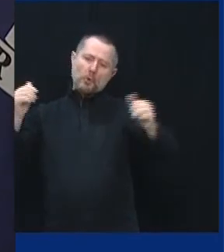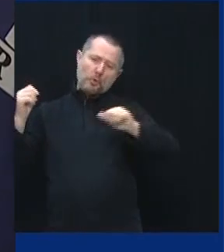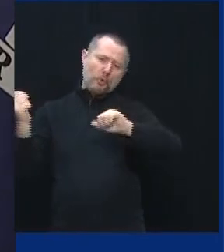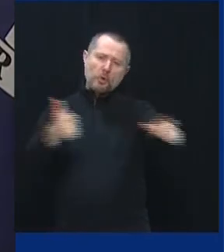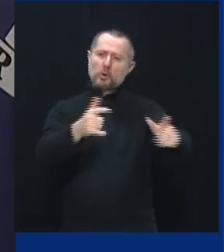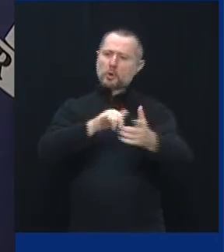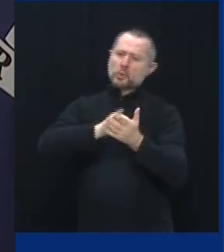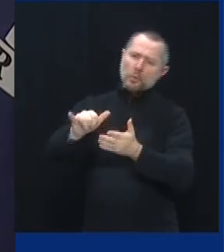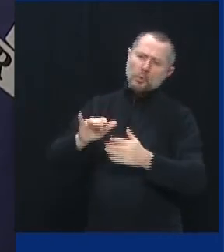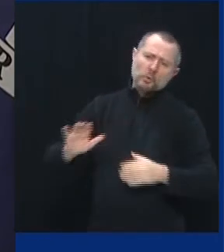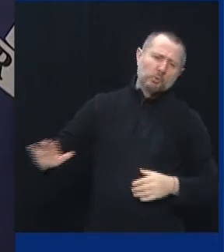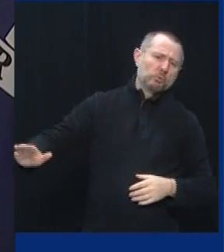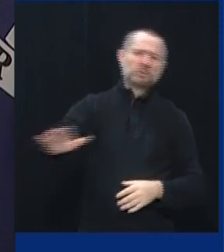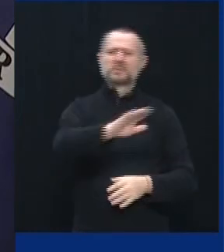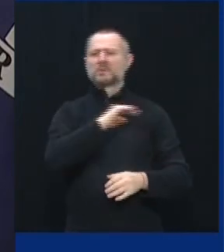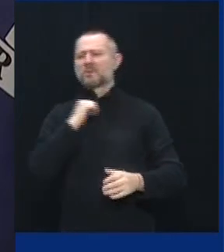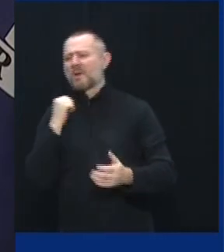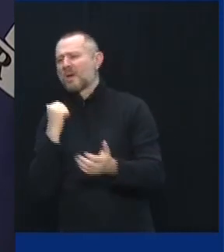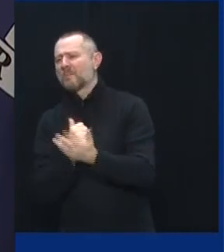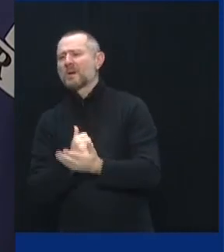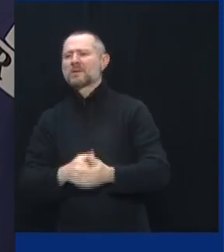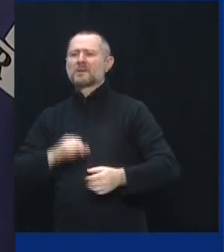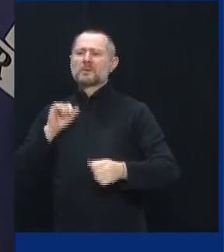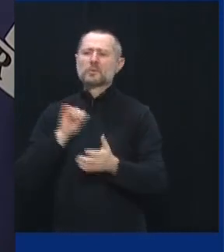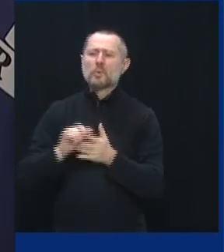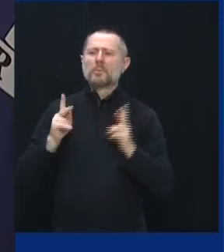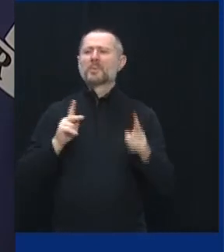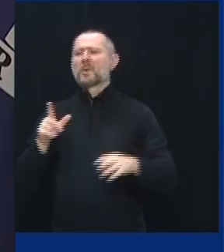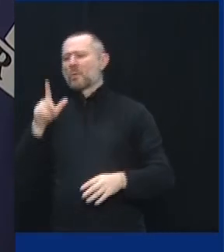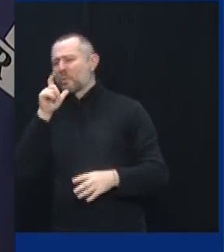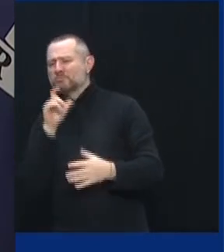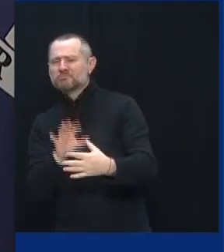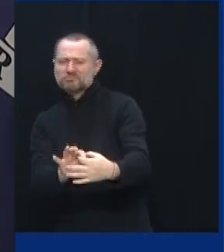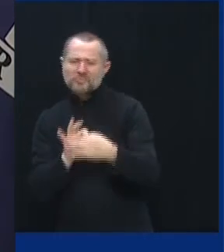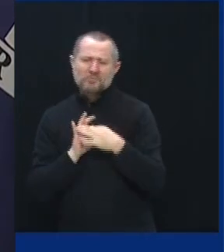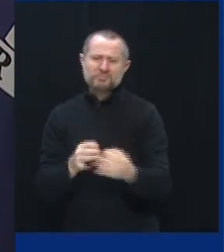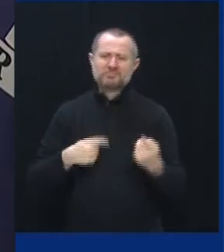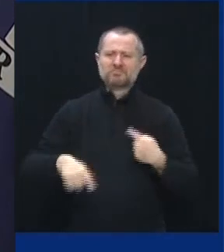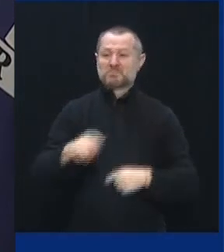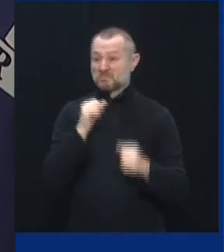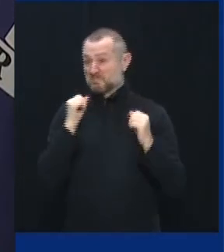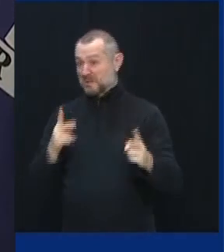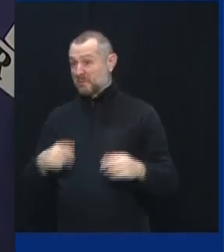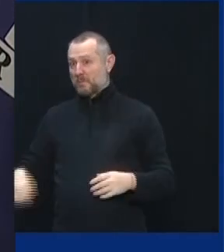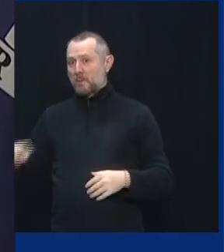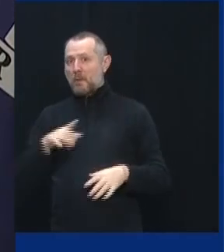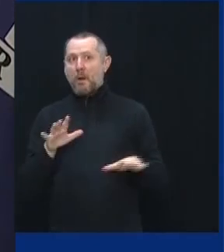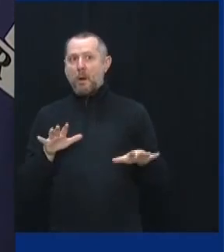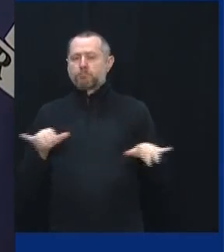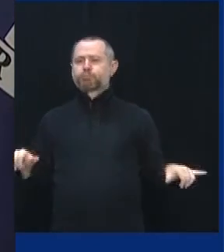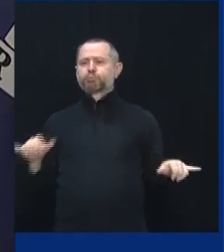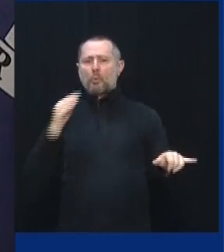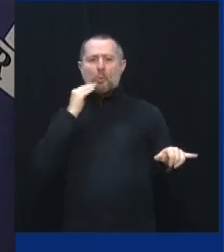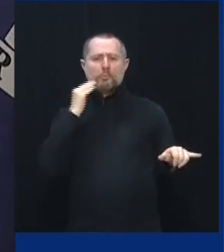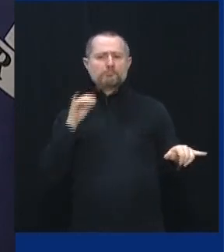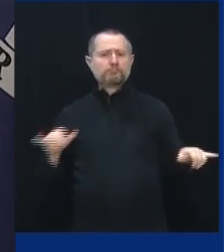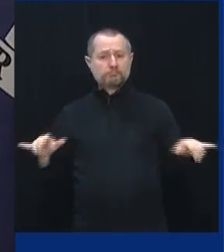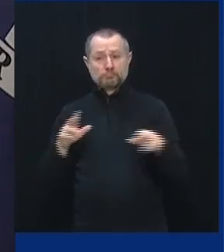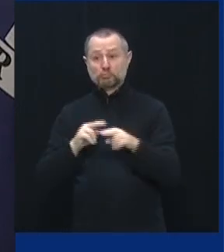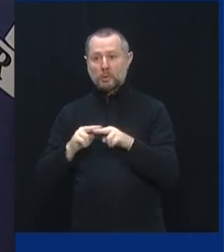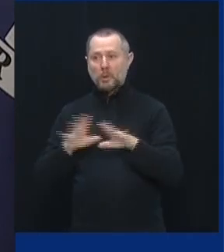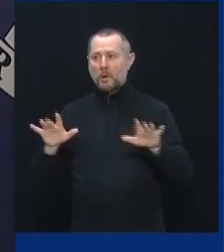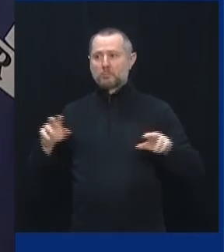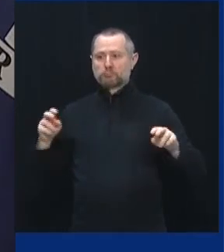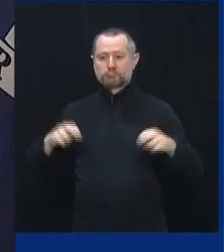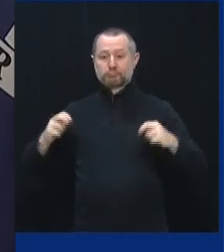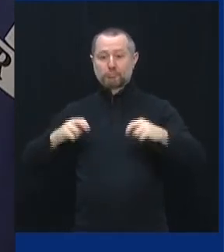the help. Thank you all New Yorkers for cooperating. People stayed off the roads. They stayed off the rail. It allowed